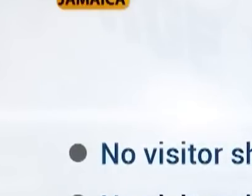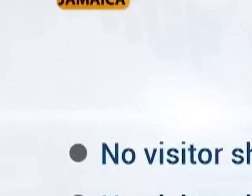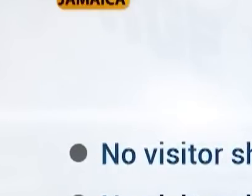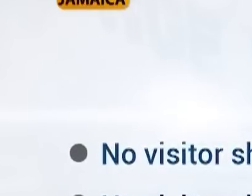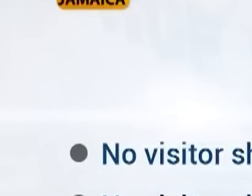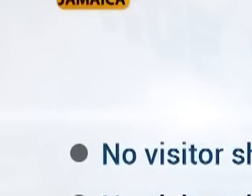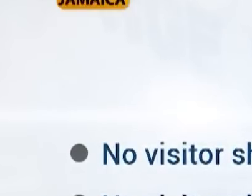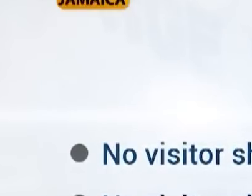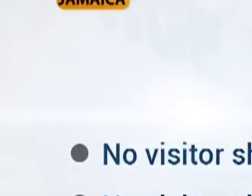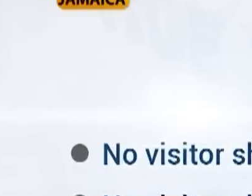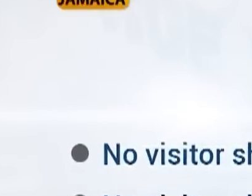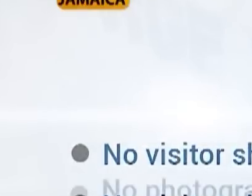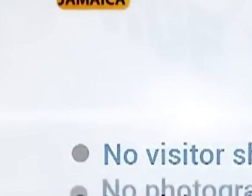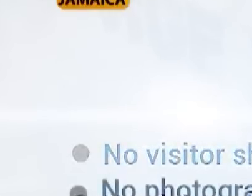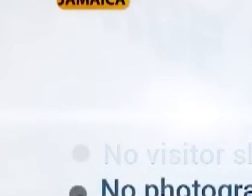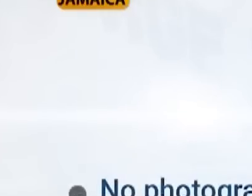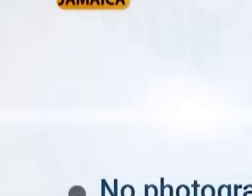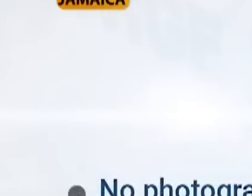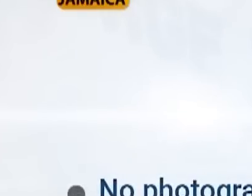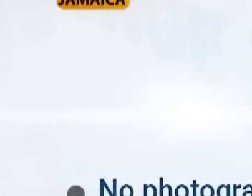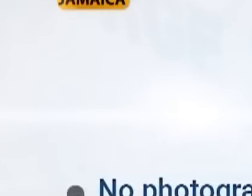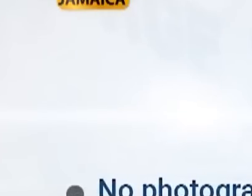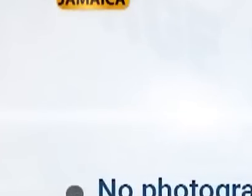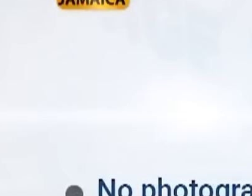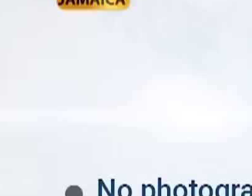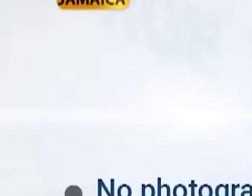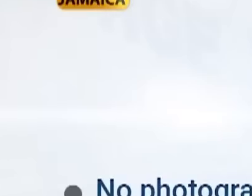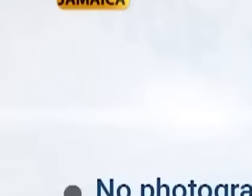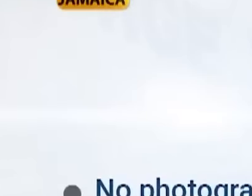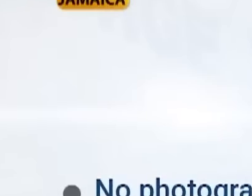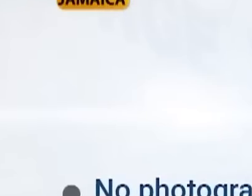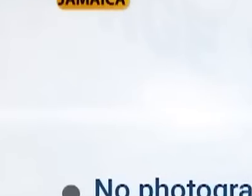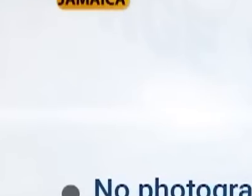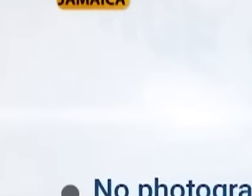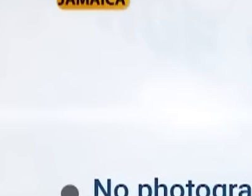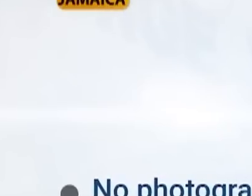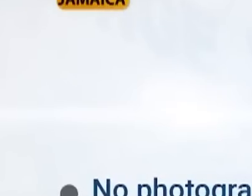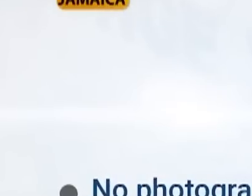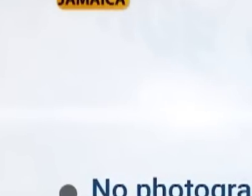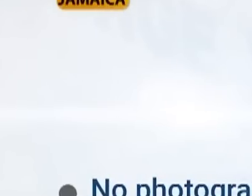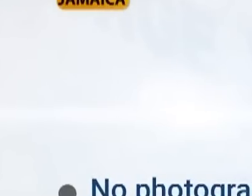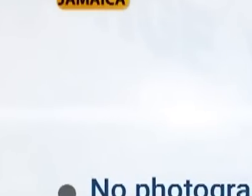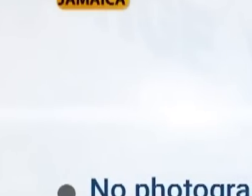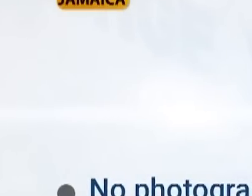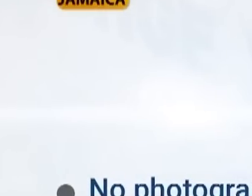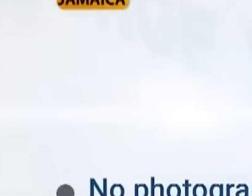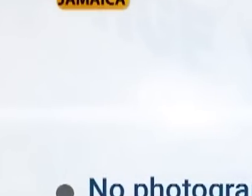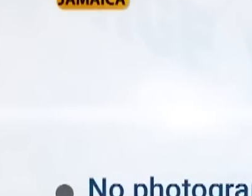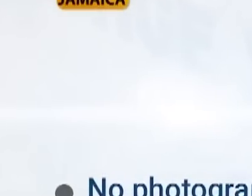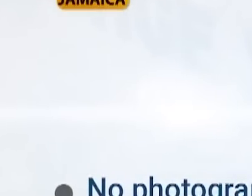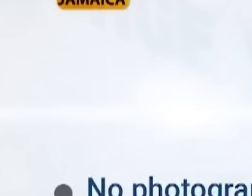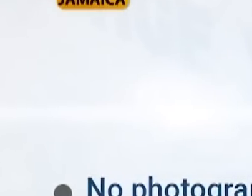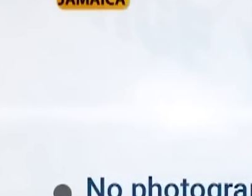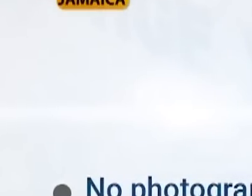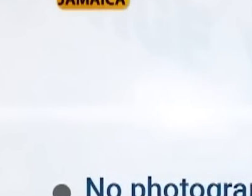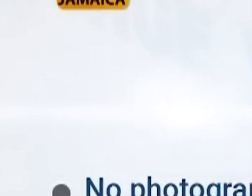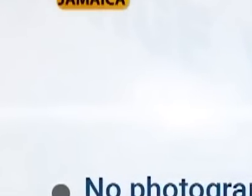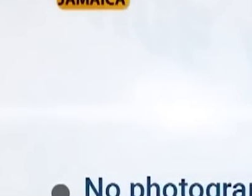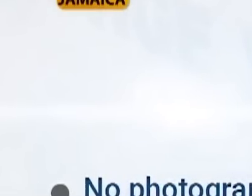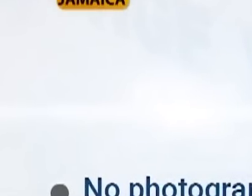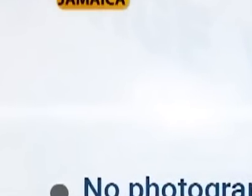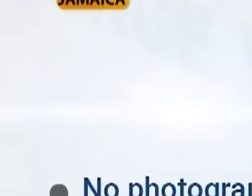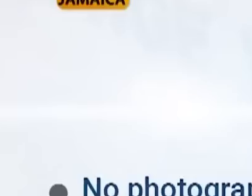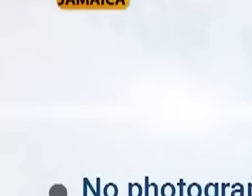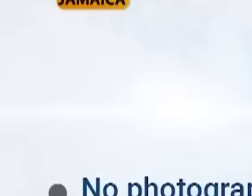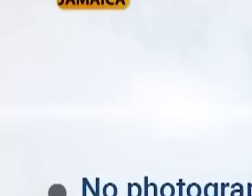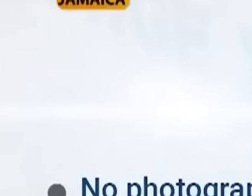session are asked to keep silent. No photography, videography, or sketching of the proceedings is allowed, unless so authorized